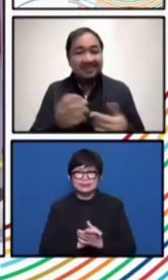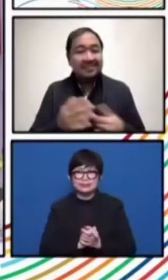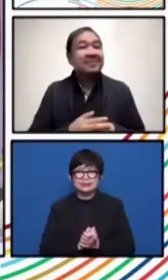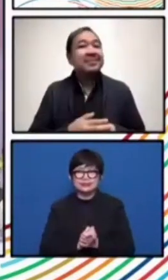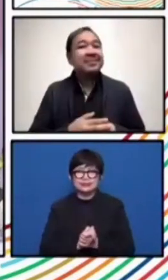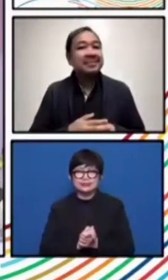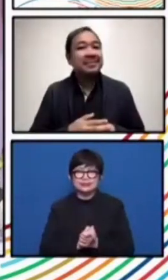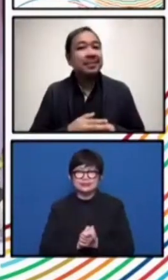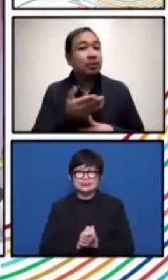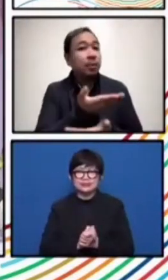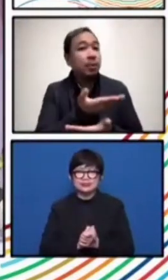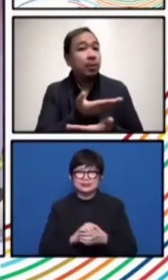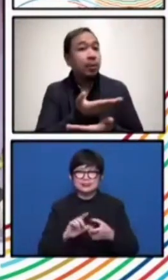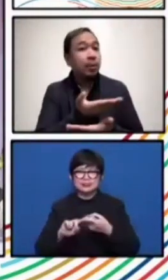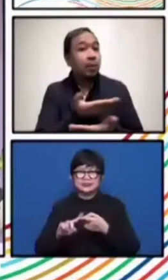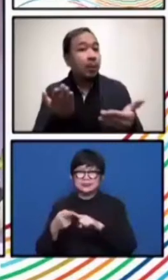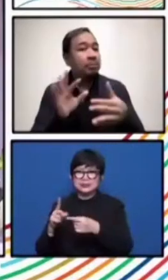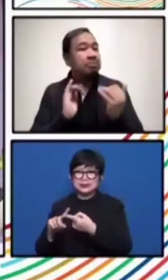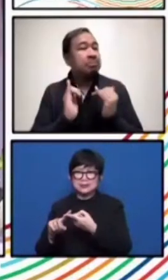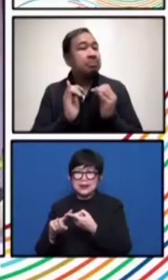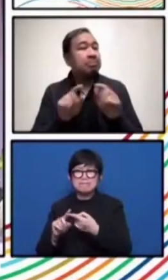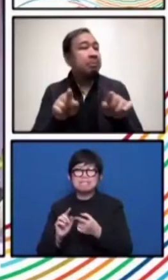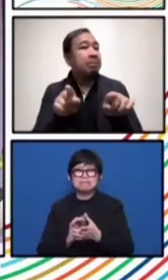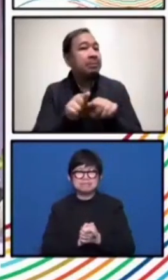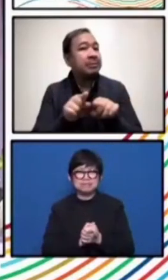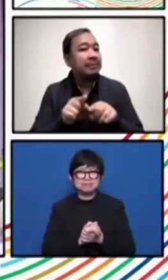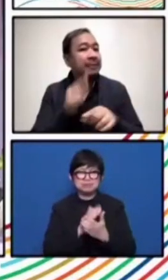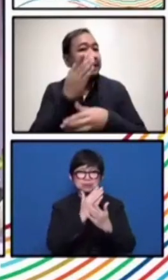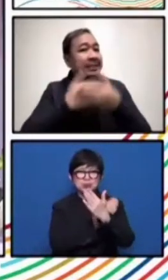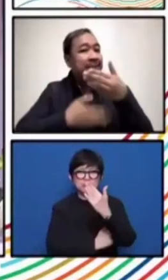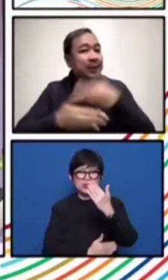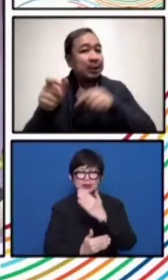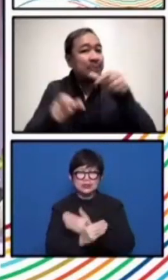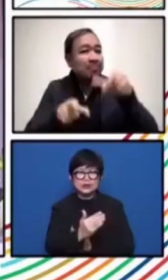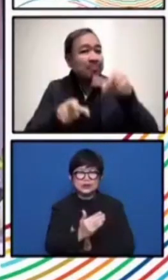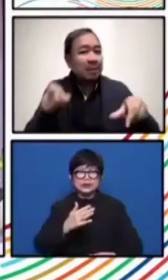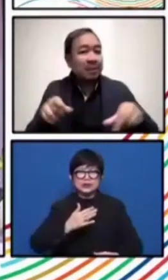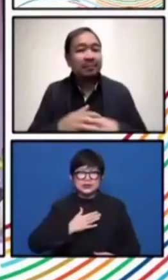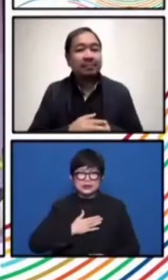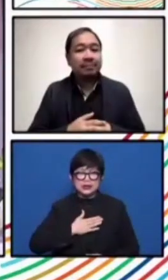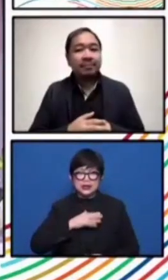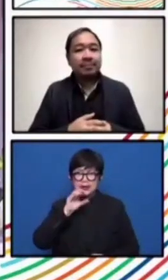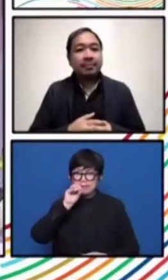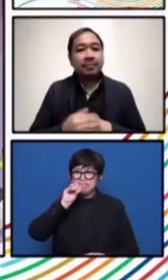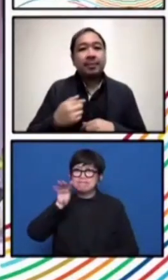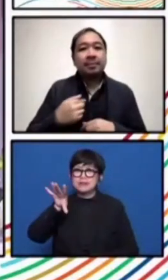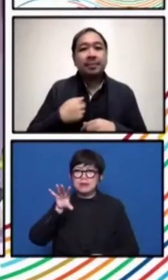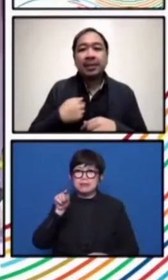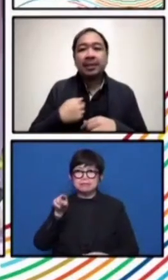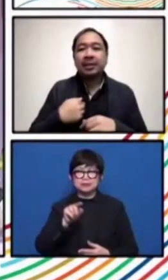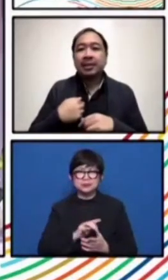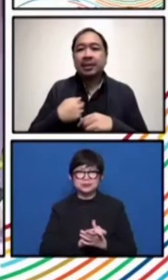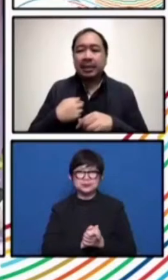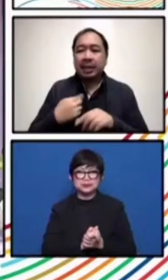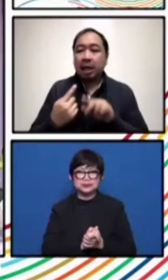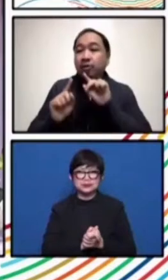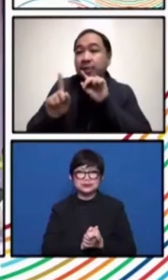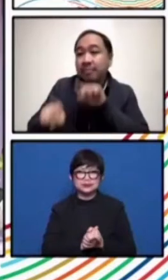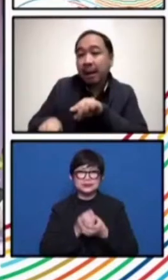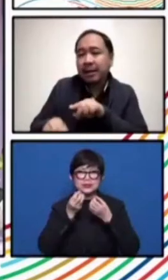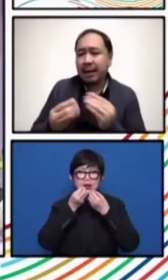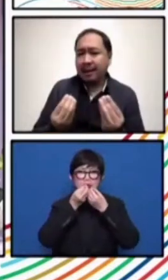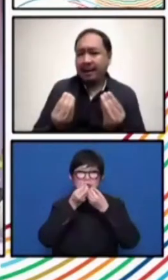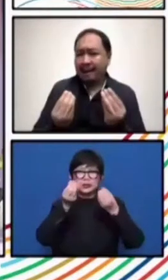with disabilities I will respond to the question by telling a story from the Pacific